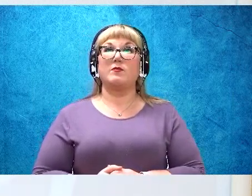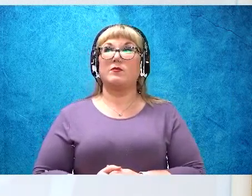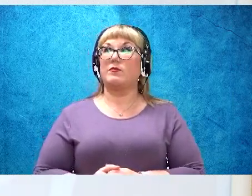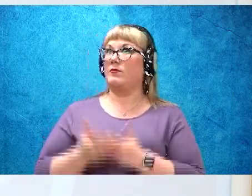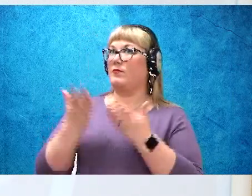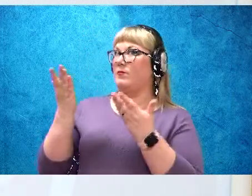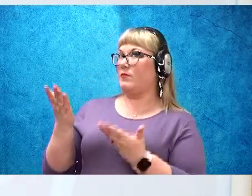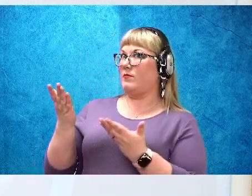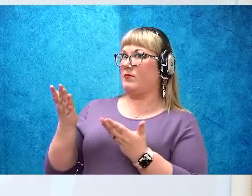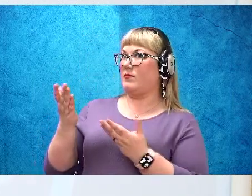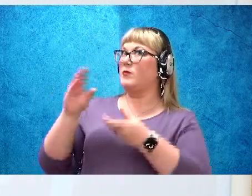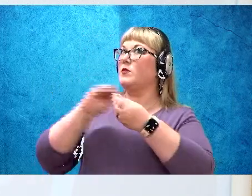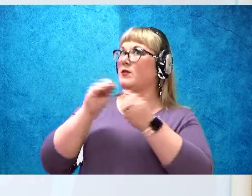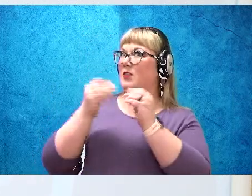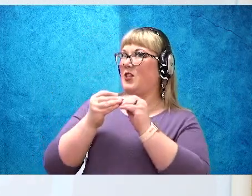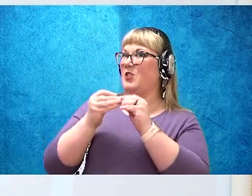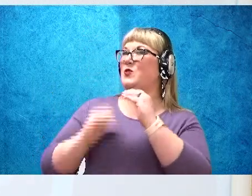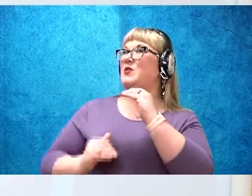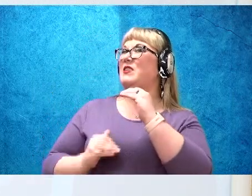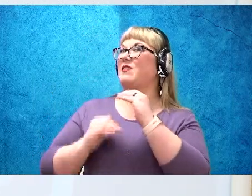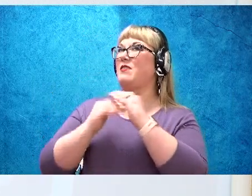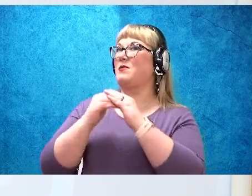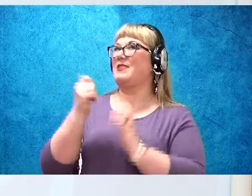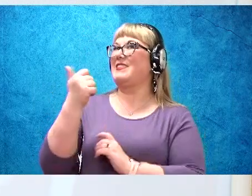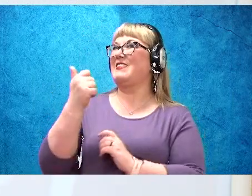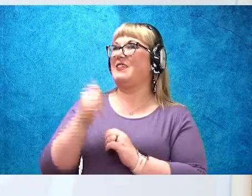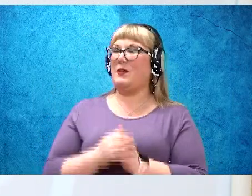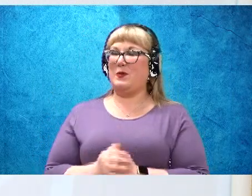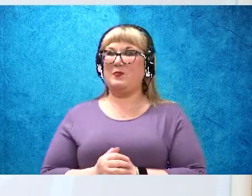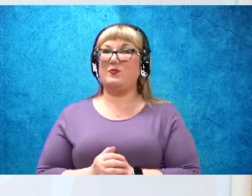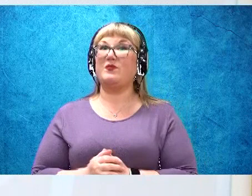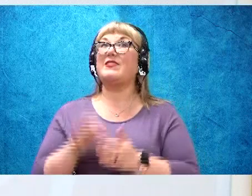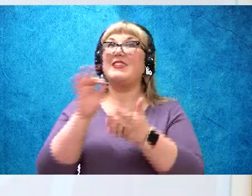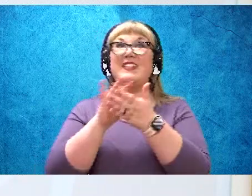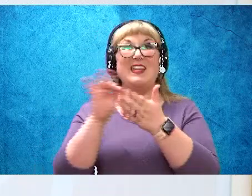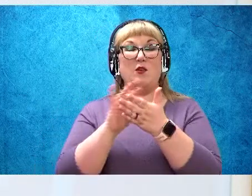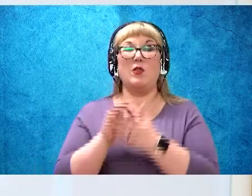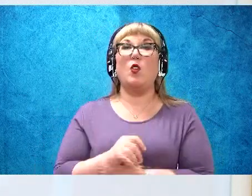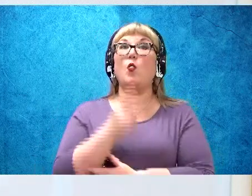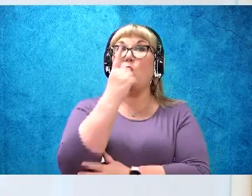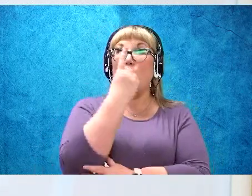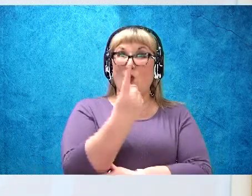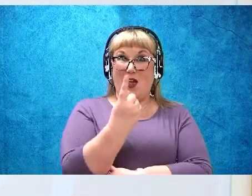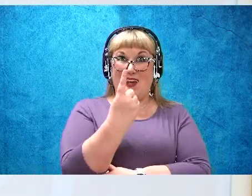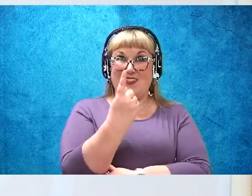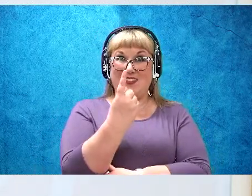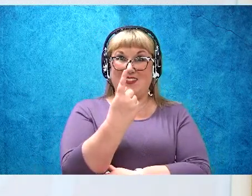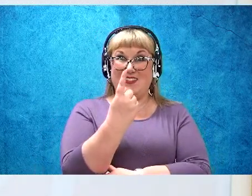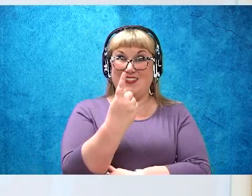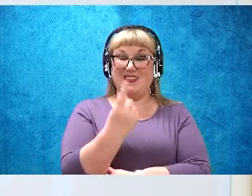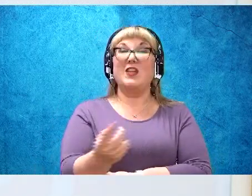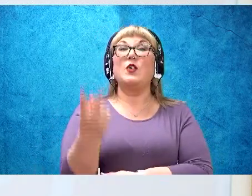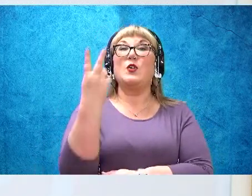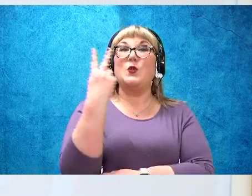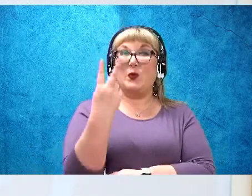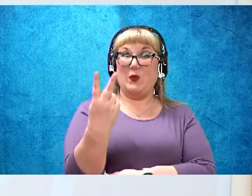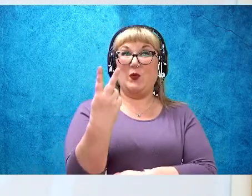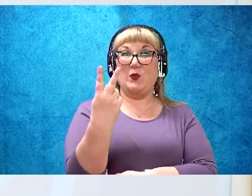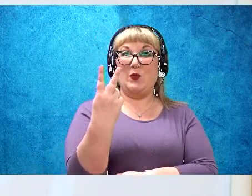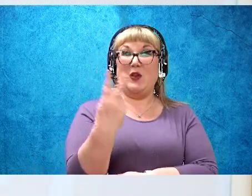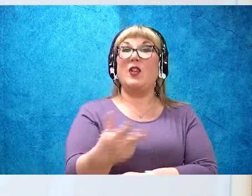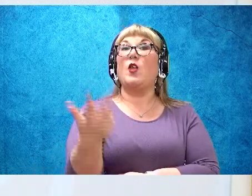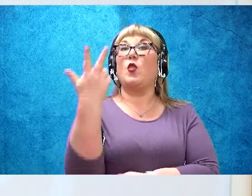Here are our numbers to 10. Let's count these. 1,